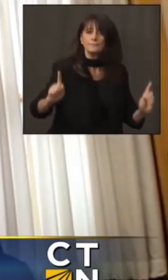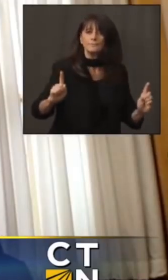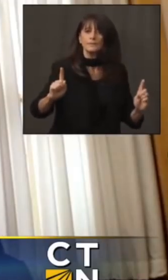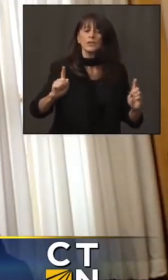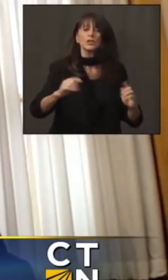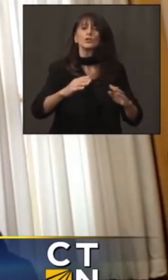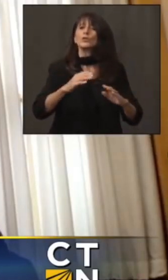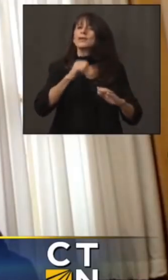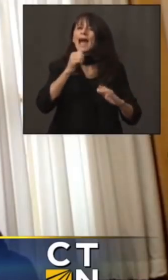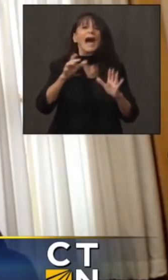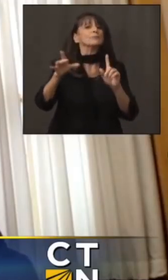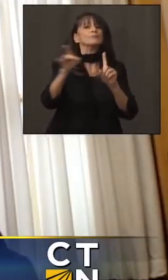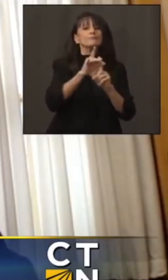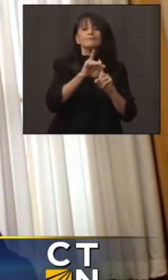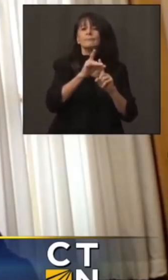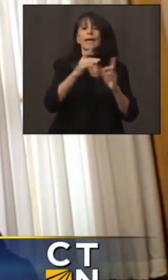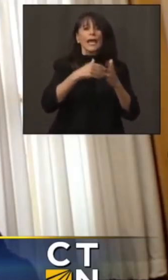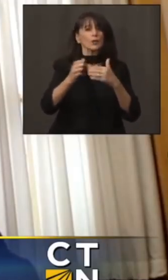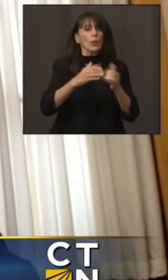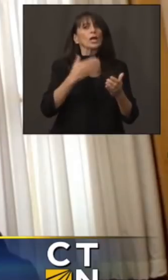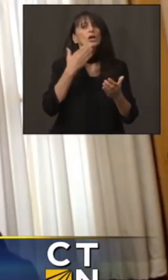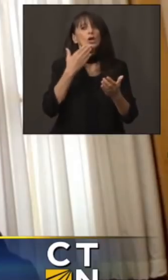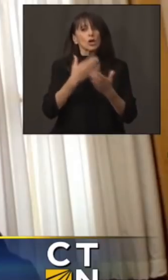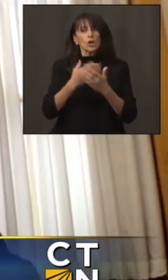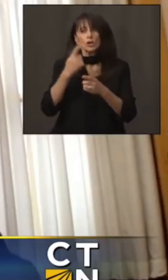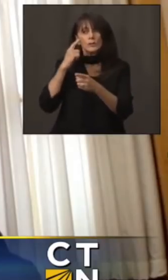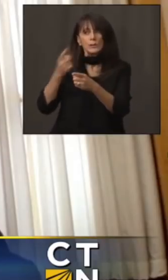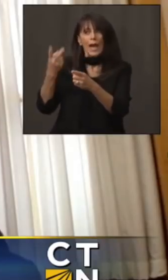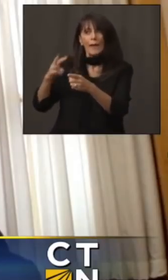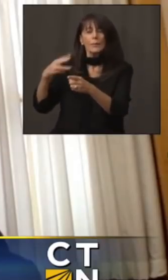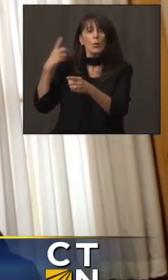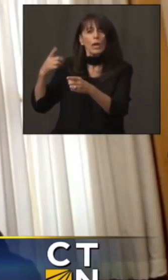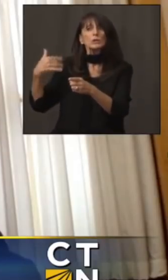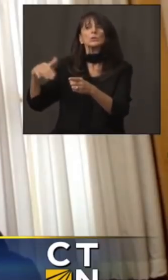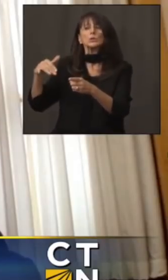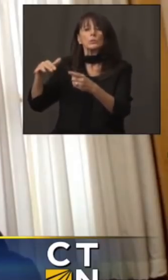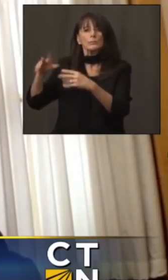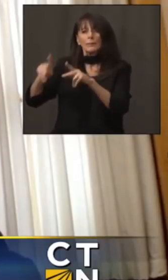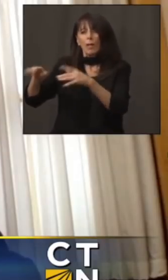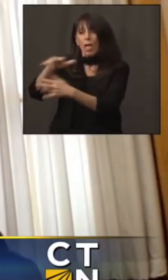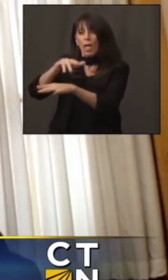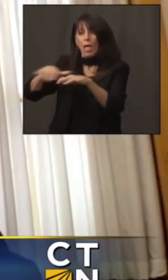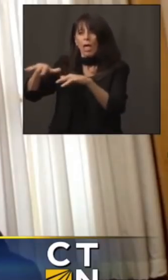infections in the first place. I think it's a good reminder from what we've seen in Washington over the last week.